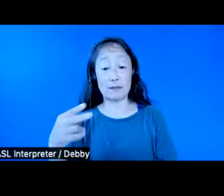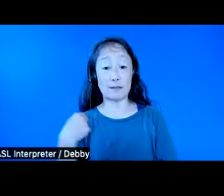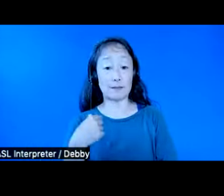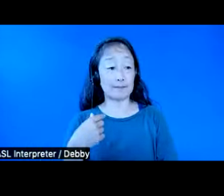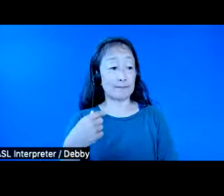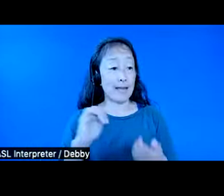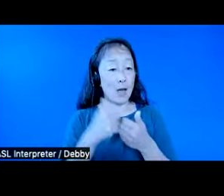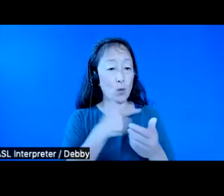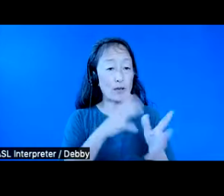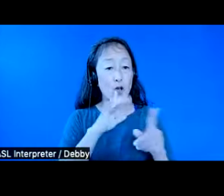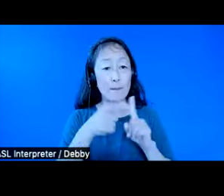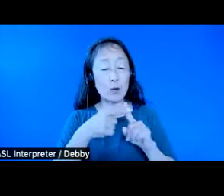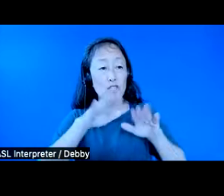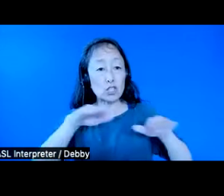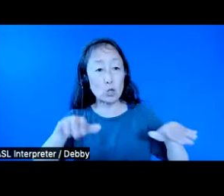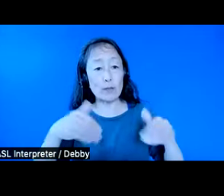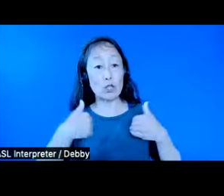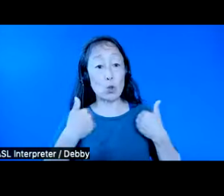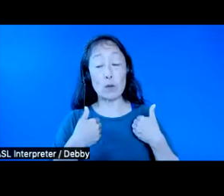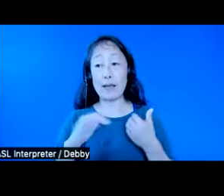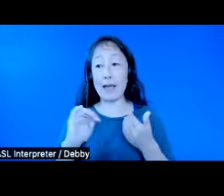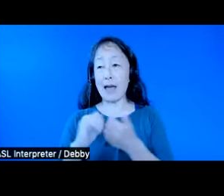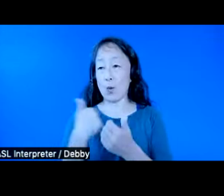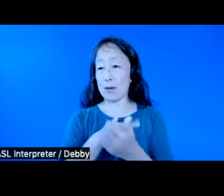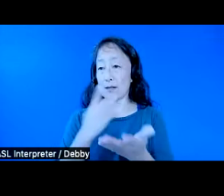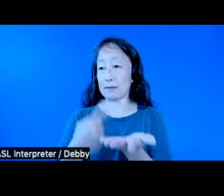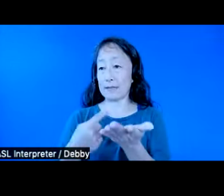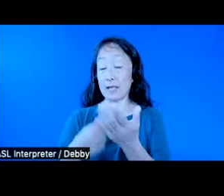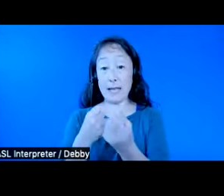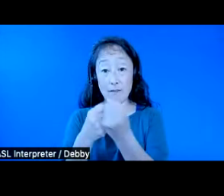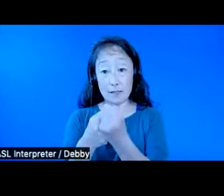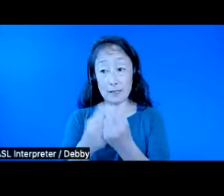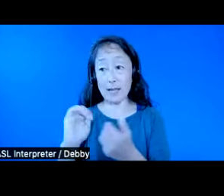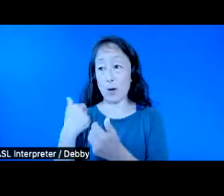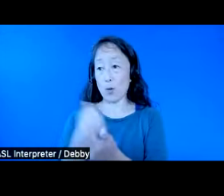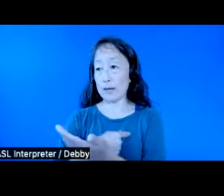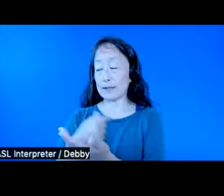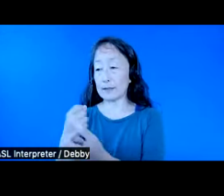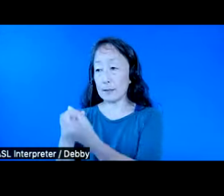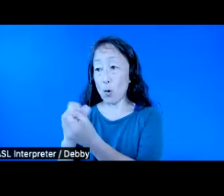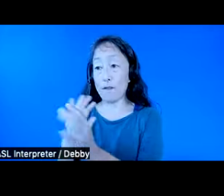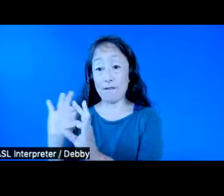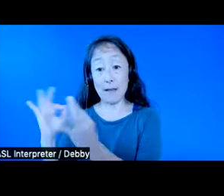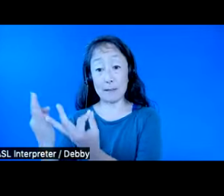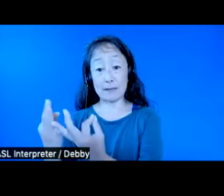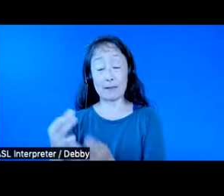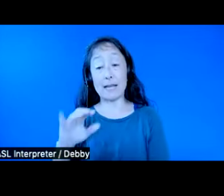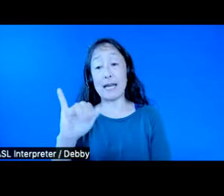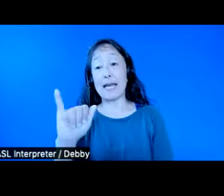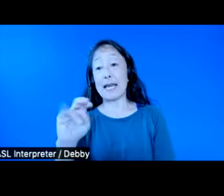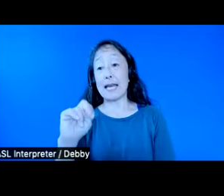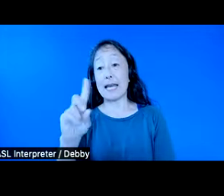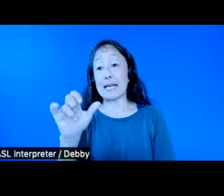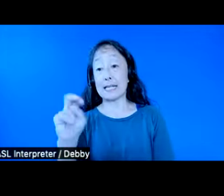we're talking about advocacy, and how we're supporting our families from, let's be honest, Indian country is a